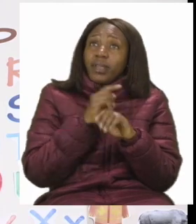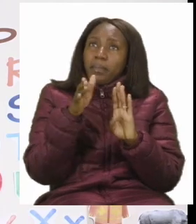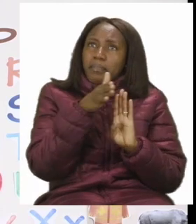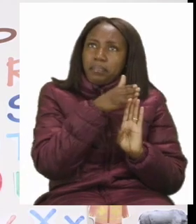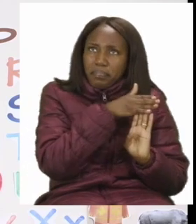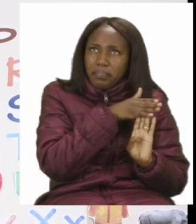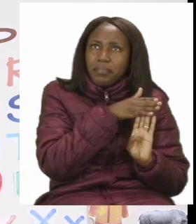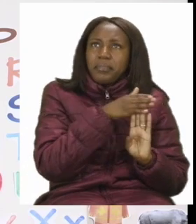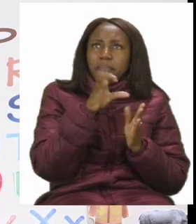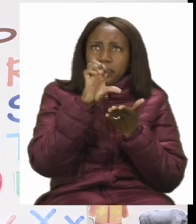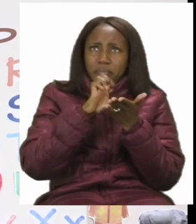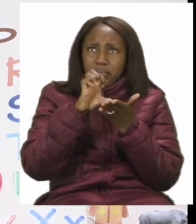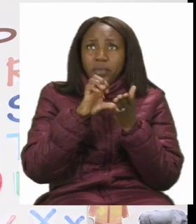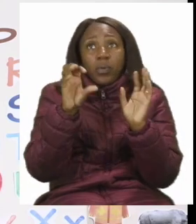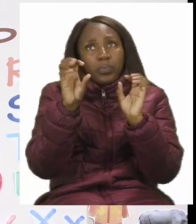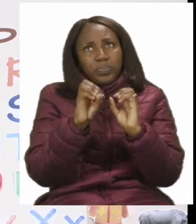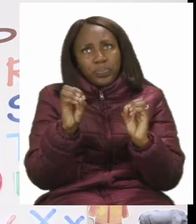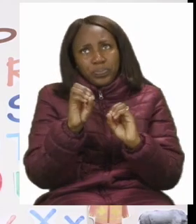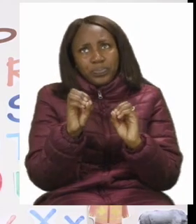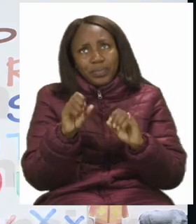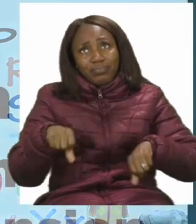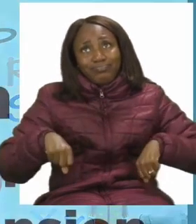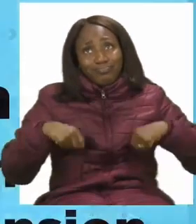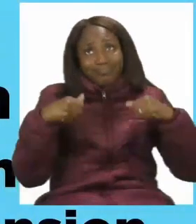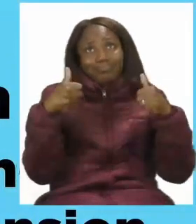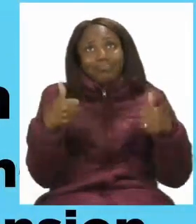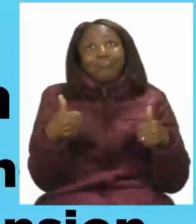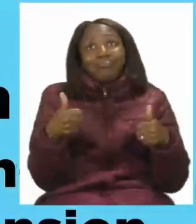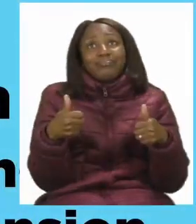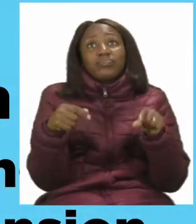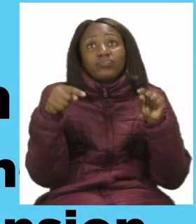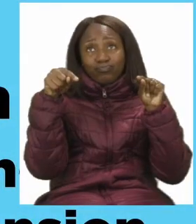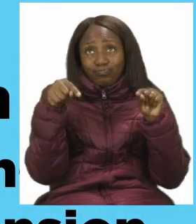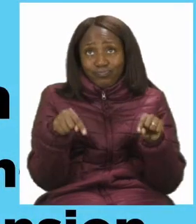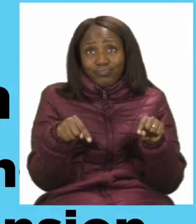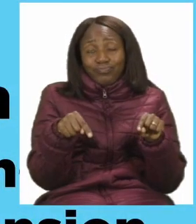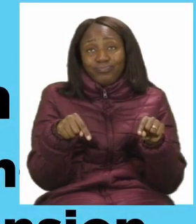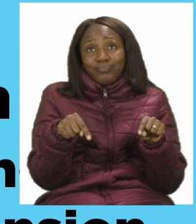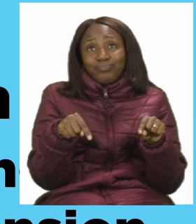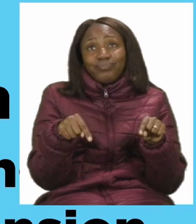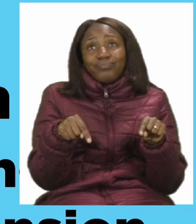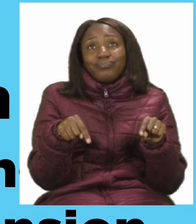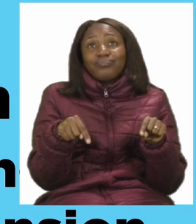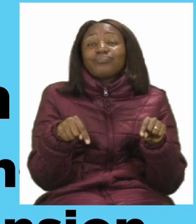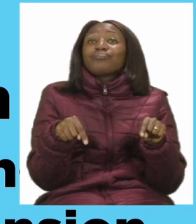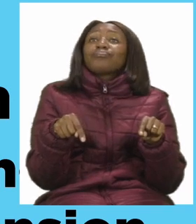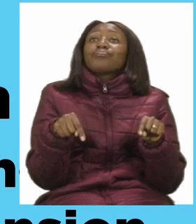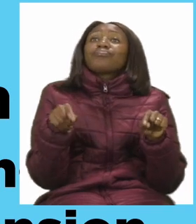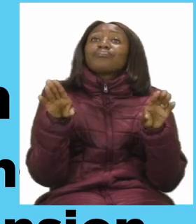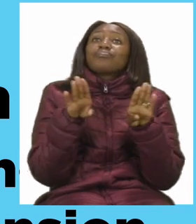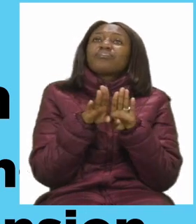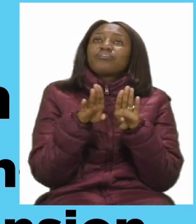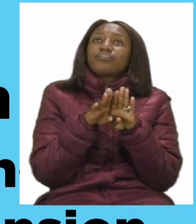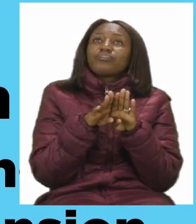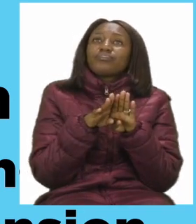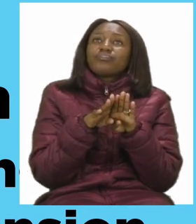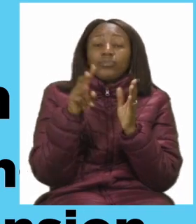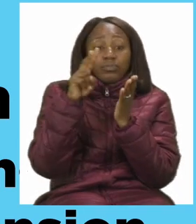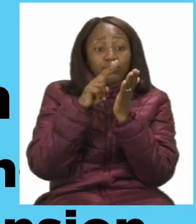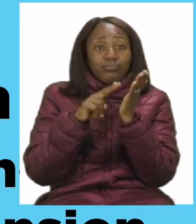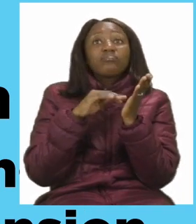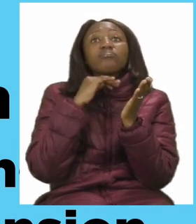clean, safe and healthy. Now, let's see. Our lesson for today will